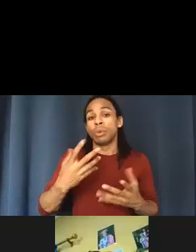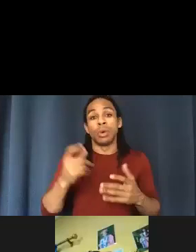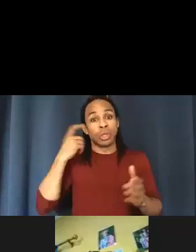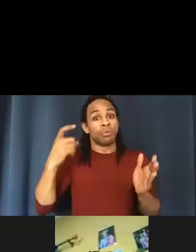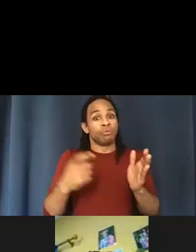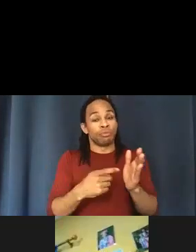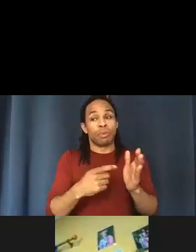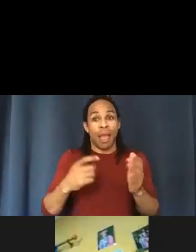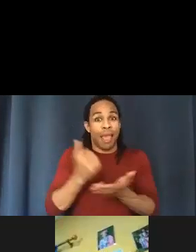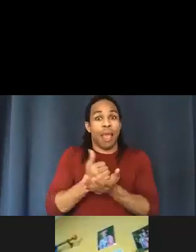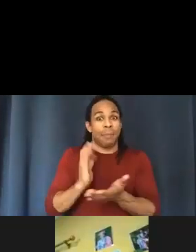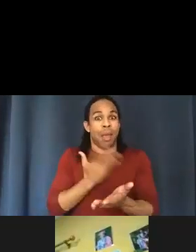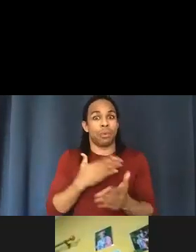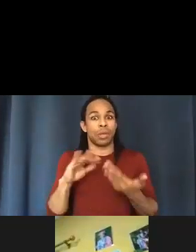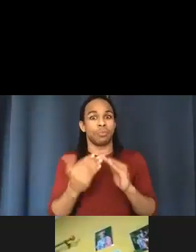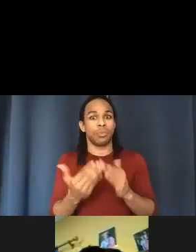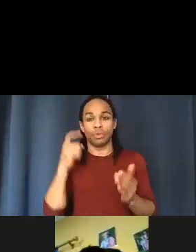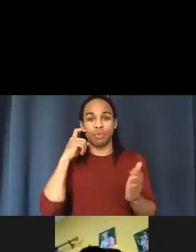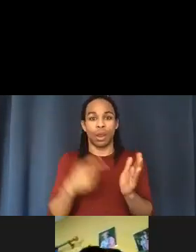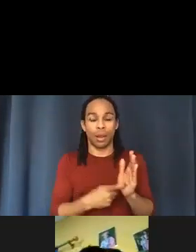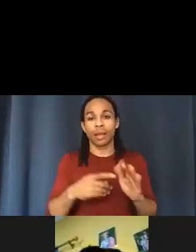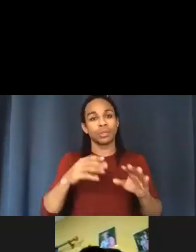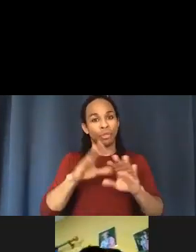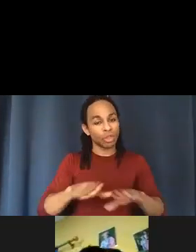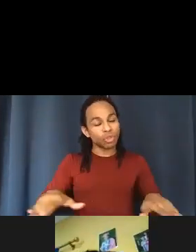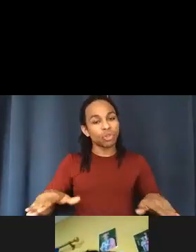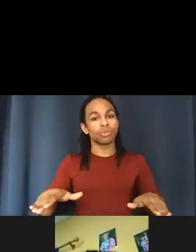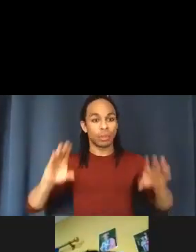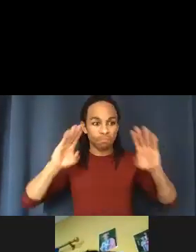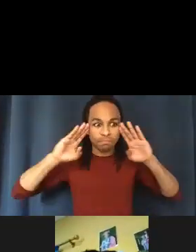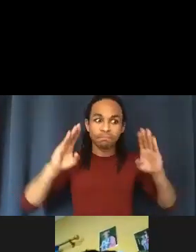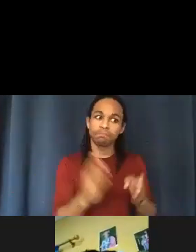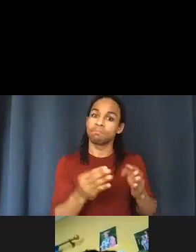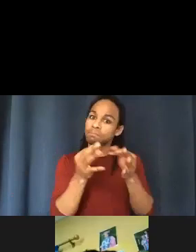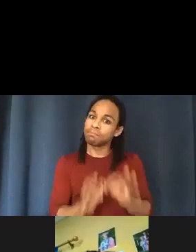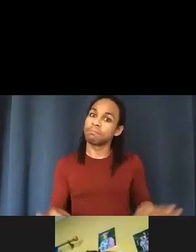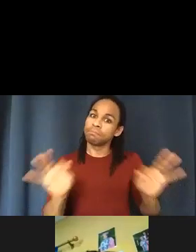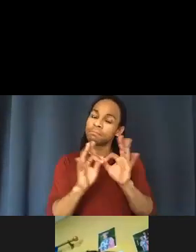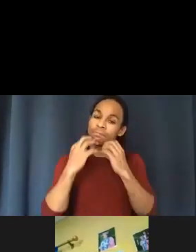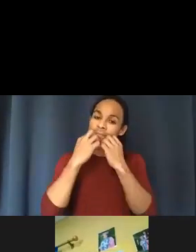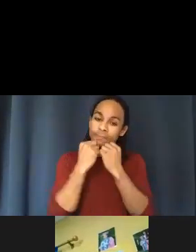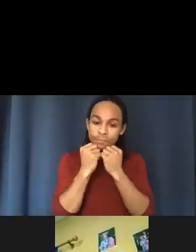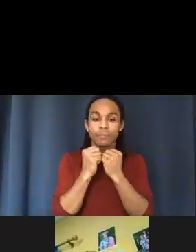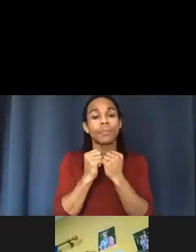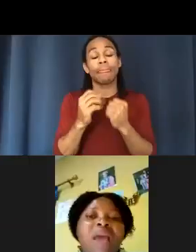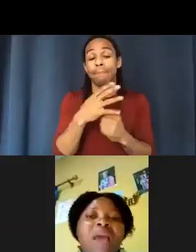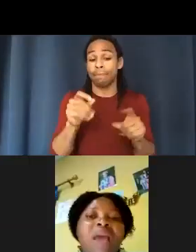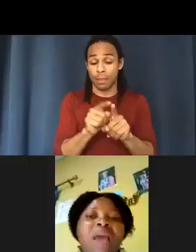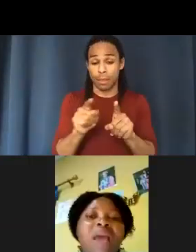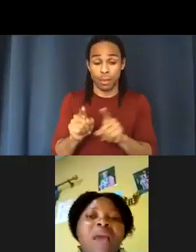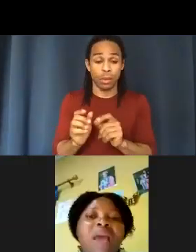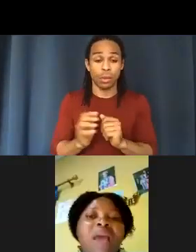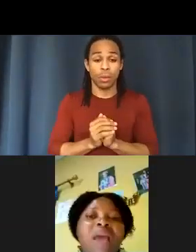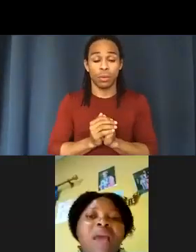can get a lot of these masks for the children, and also hand sanitizers for them, and also go out there and